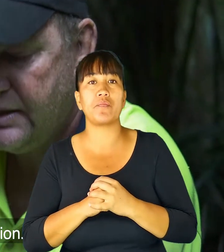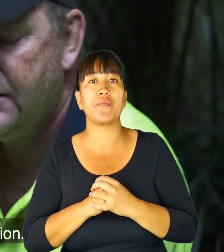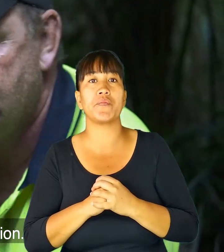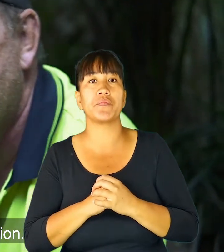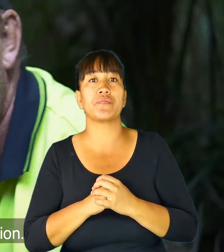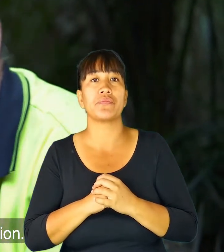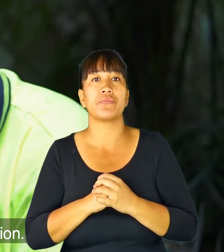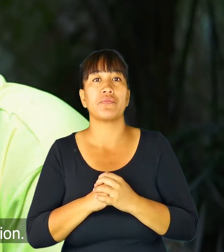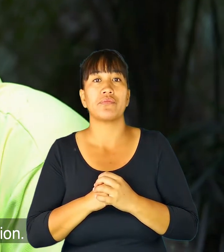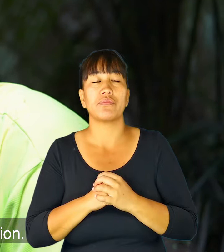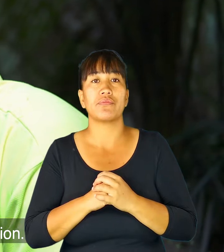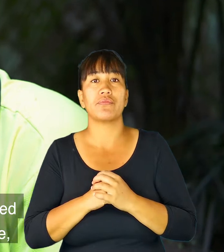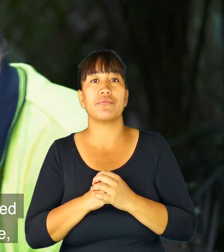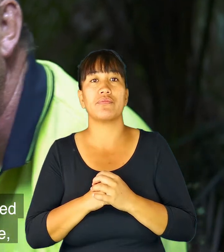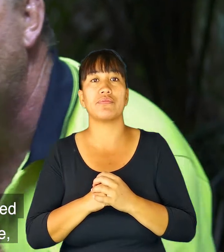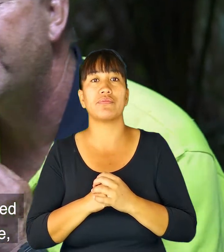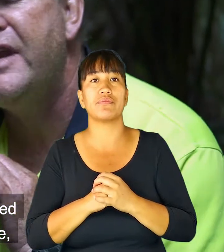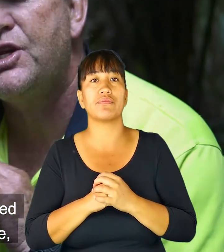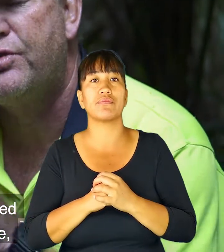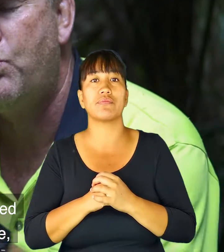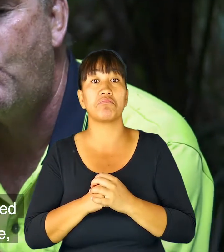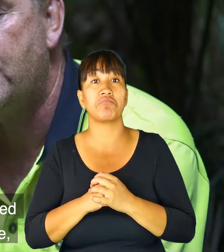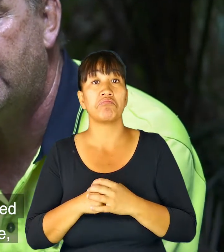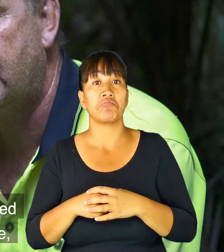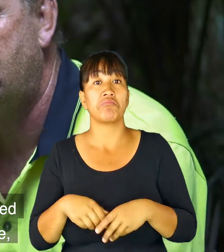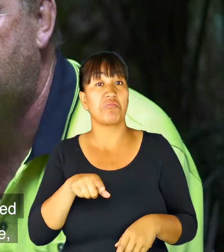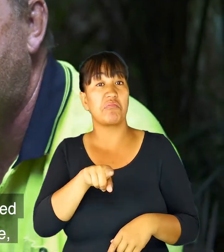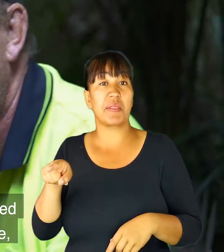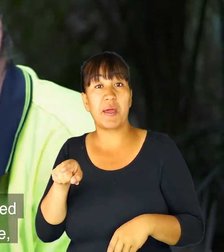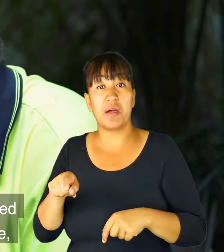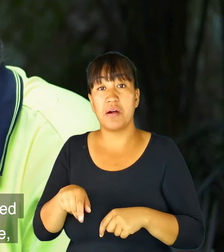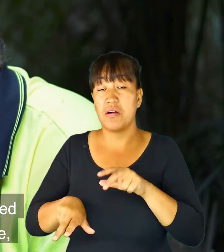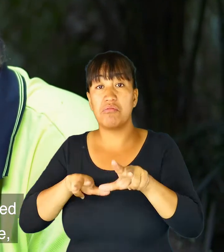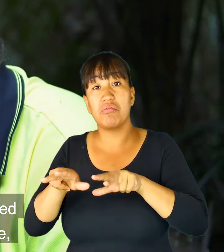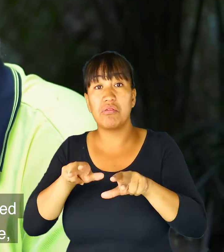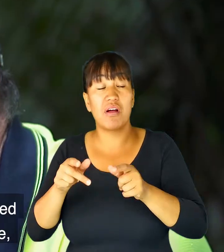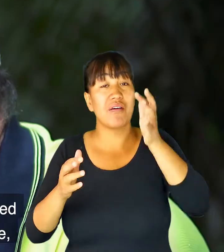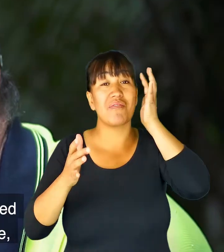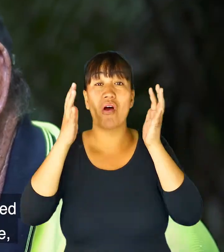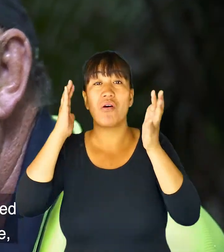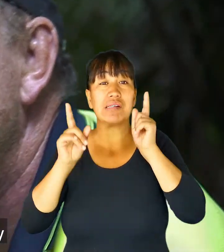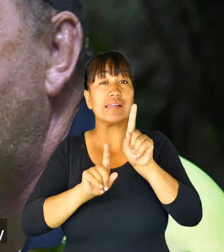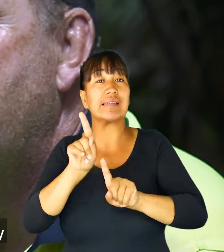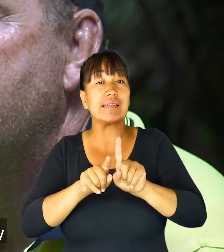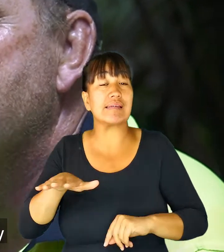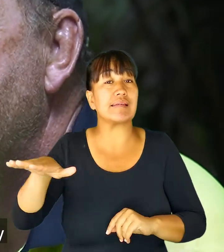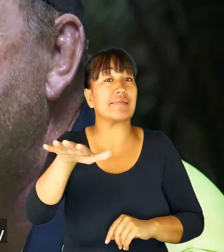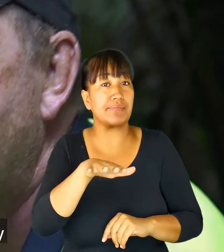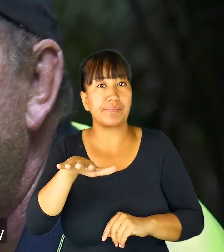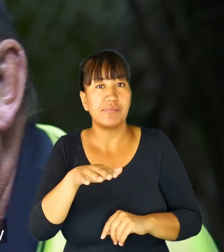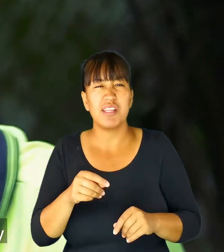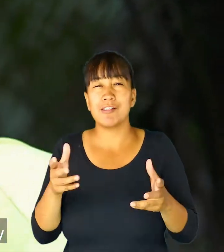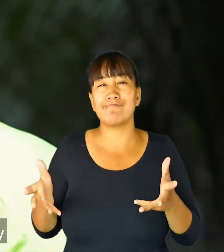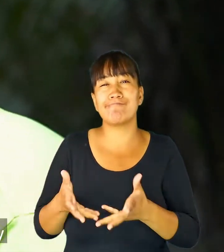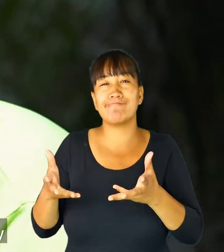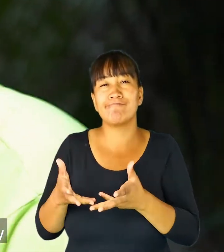here to supplement our population. They would have naturally walked before Whangarei City was there, so we were just mimicking